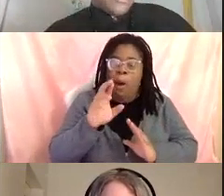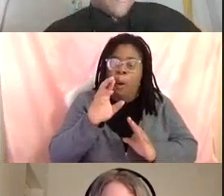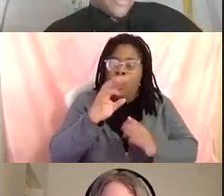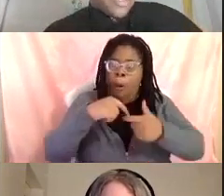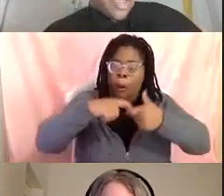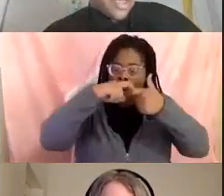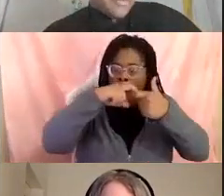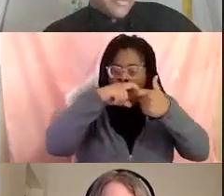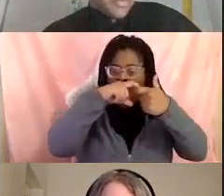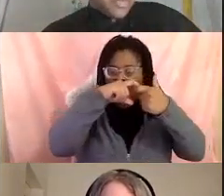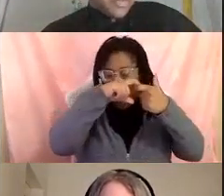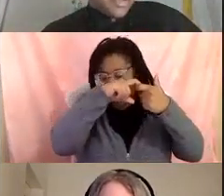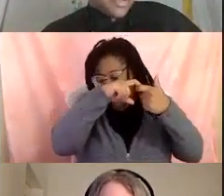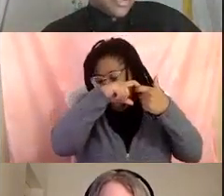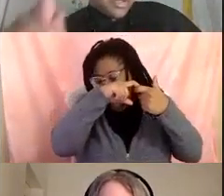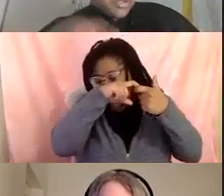like a graphic